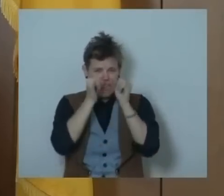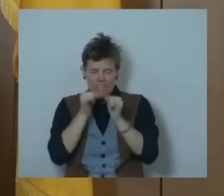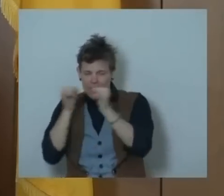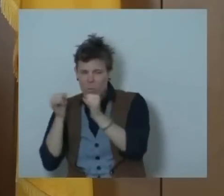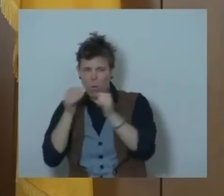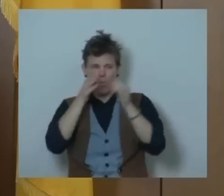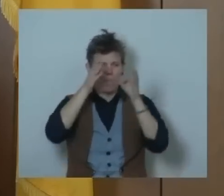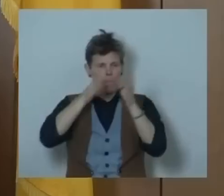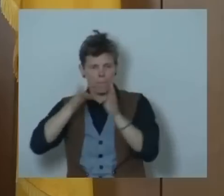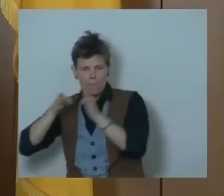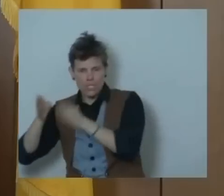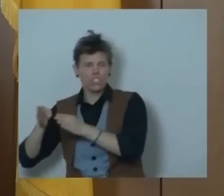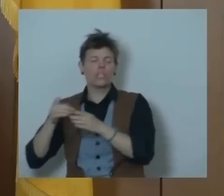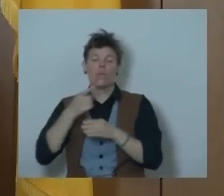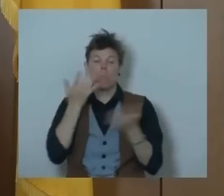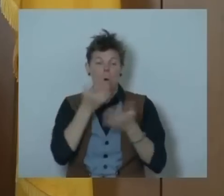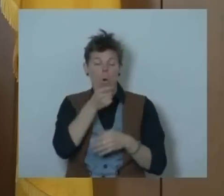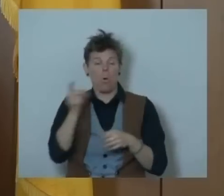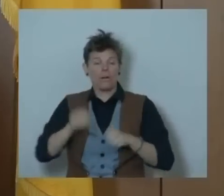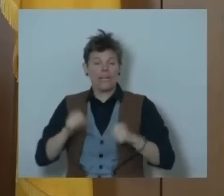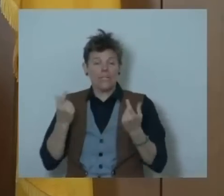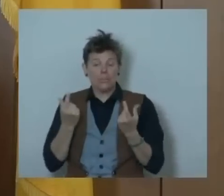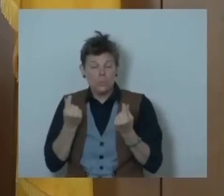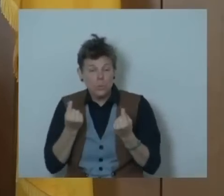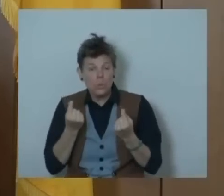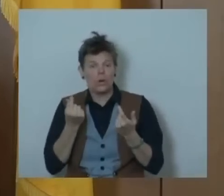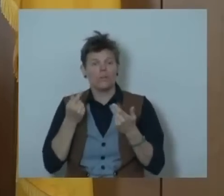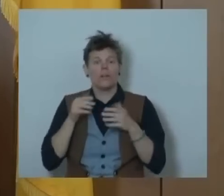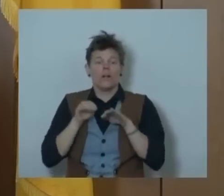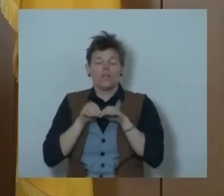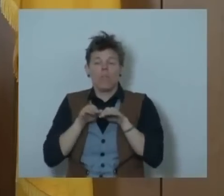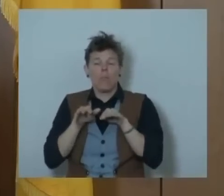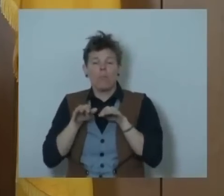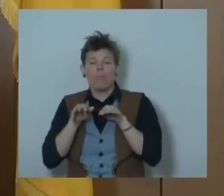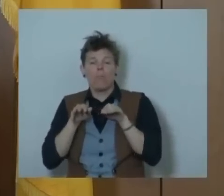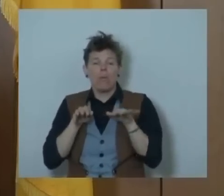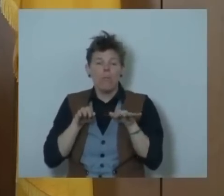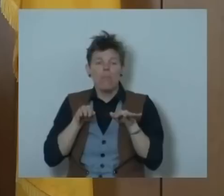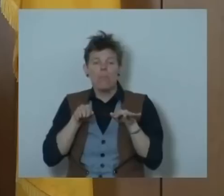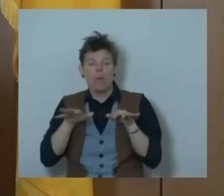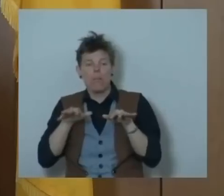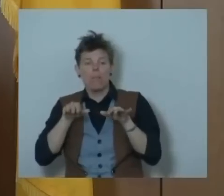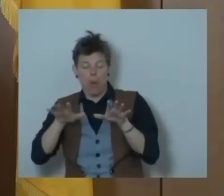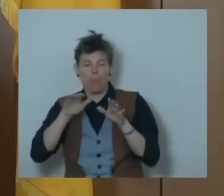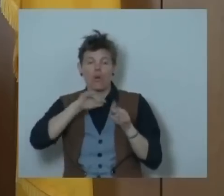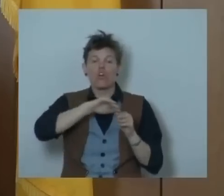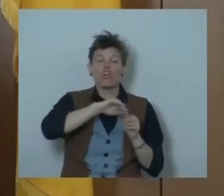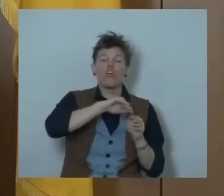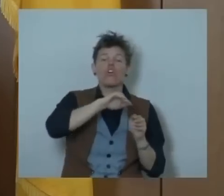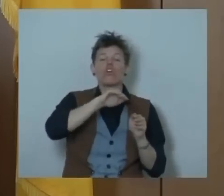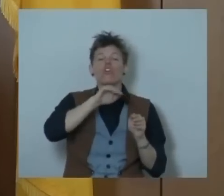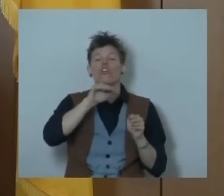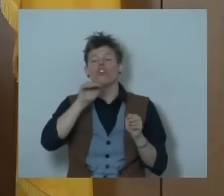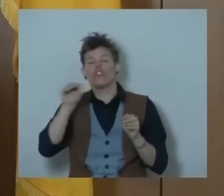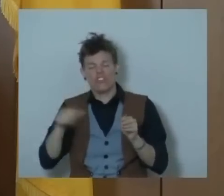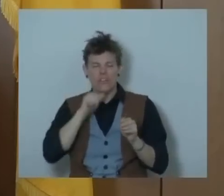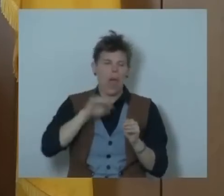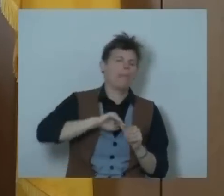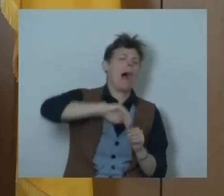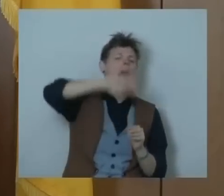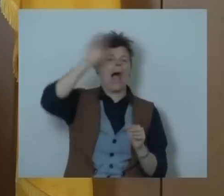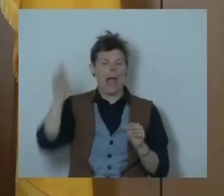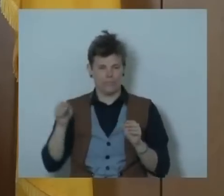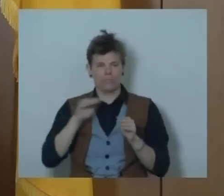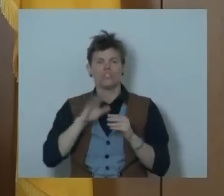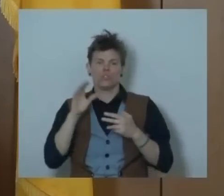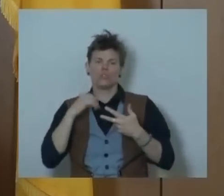can slow the spread, get through that peak and start to come down. Same thing from McKinley County.